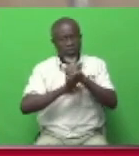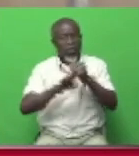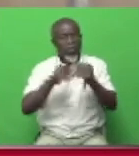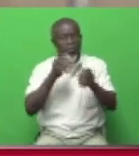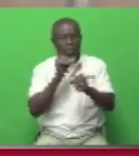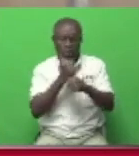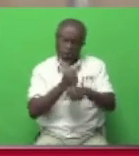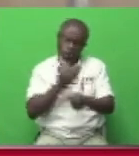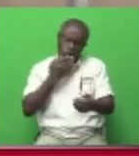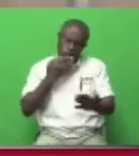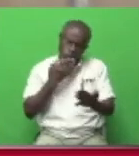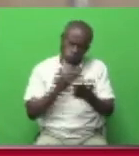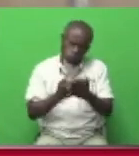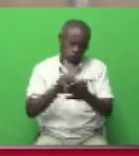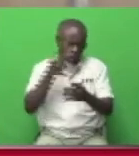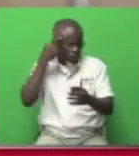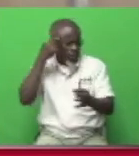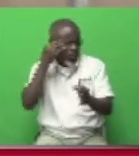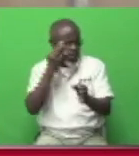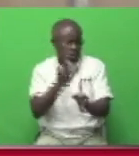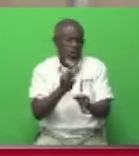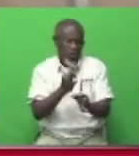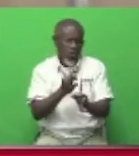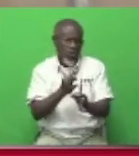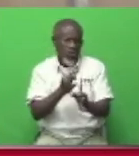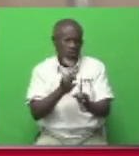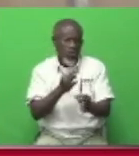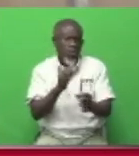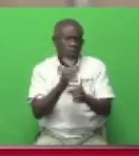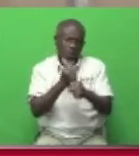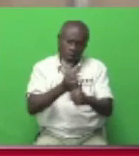decisions, making right decisions, making the best